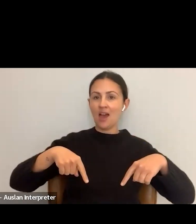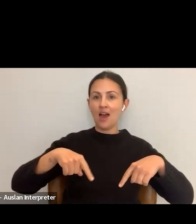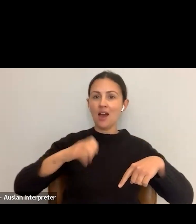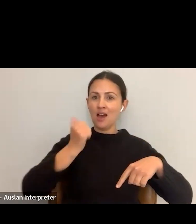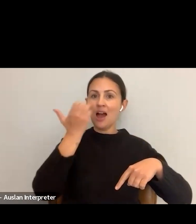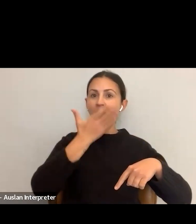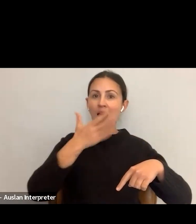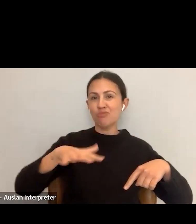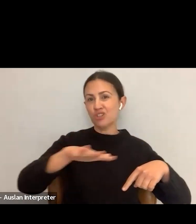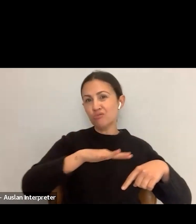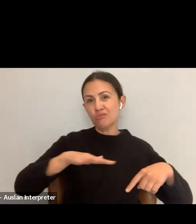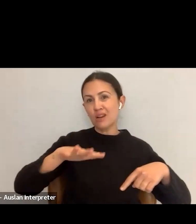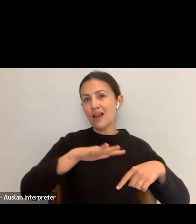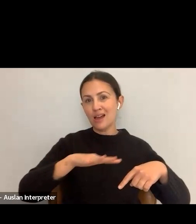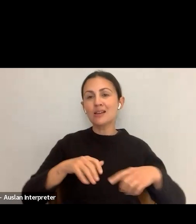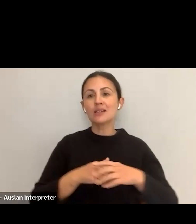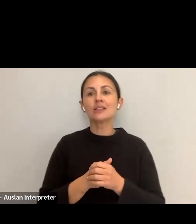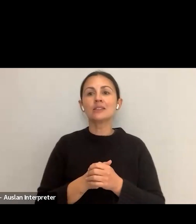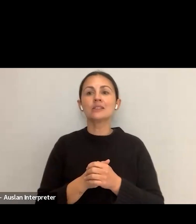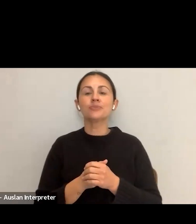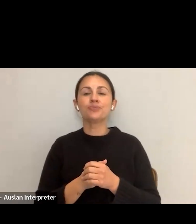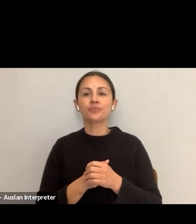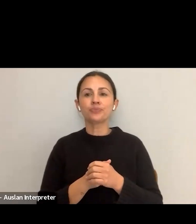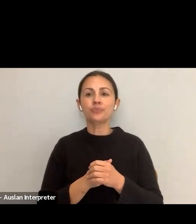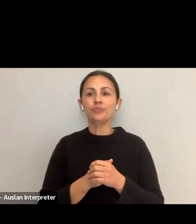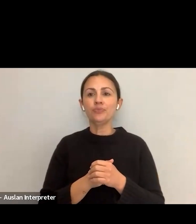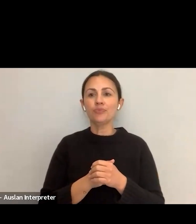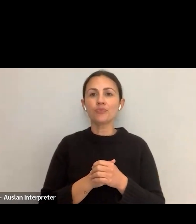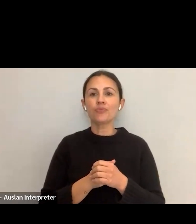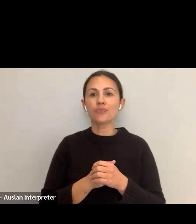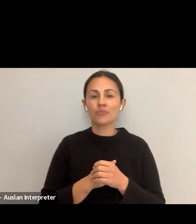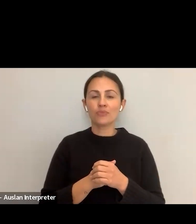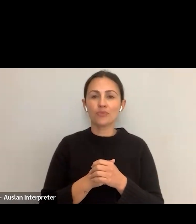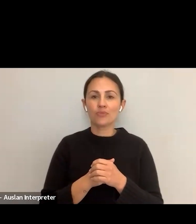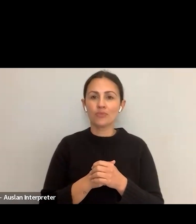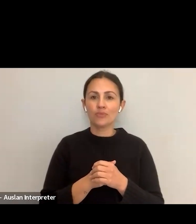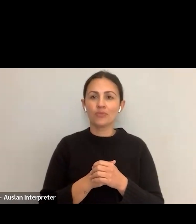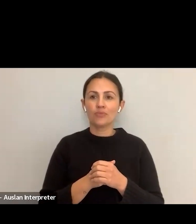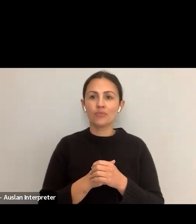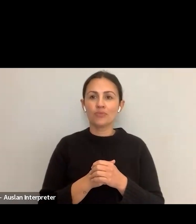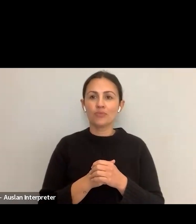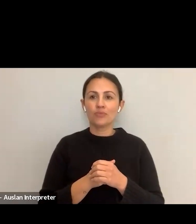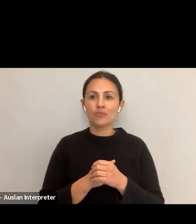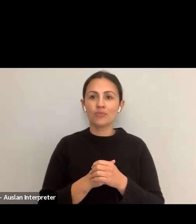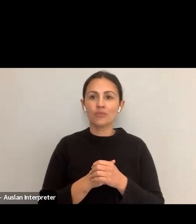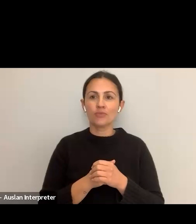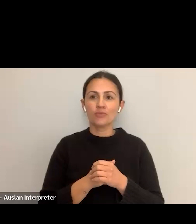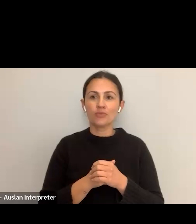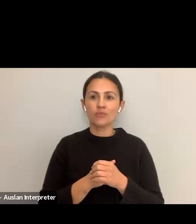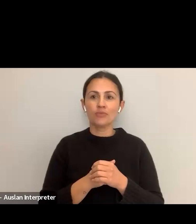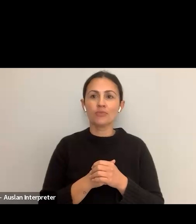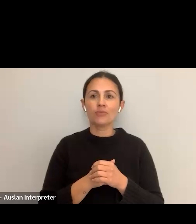the Wurundjeri people, the Bunurong Nation, the Kulin Nation, in what's known as